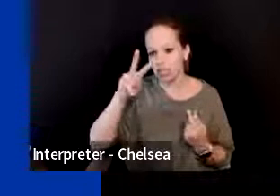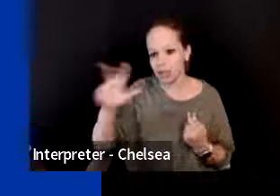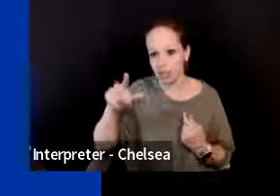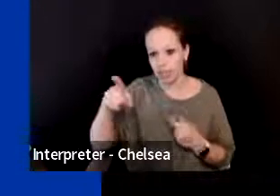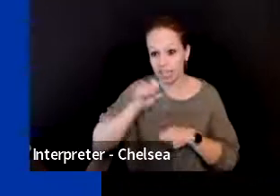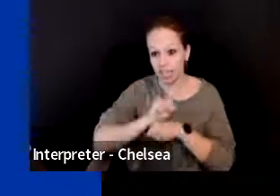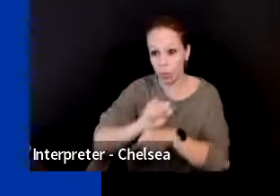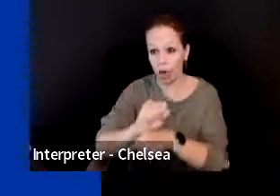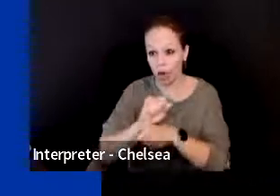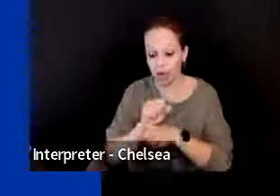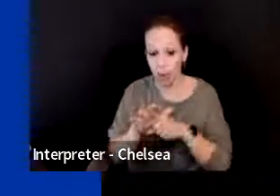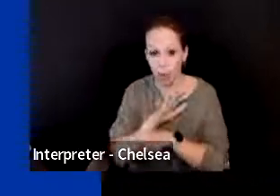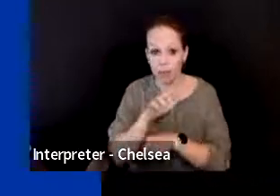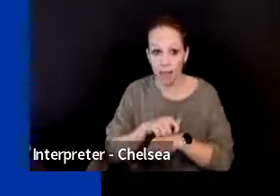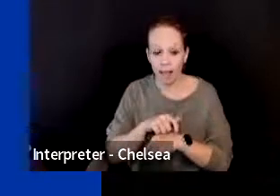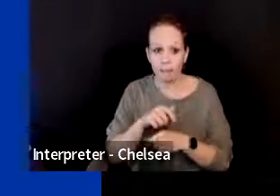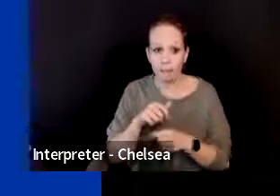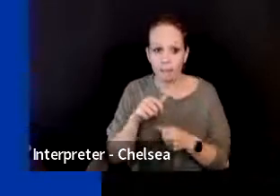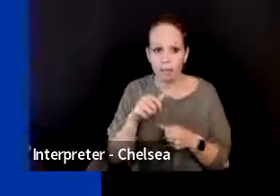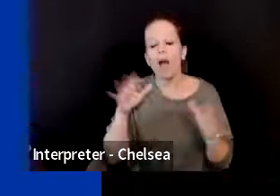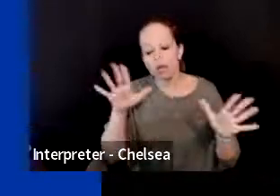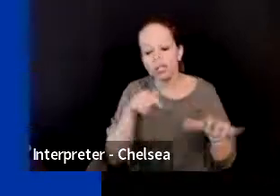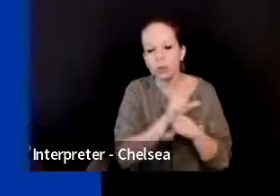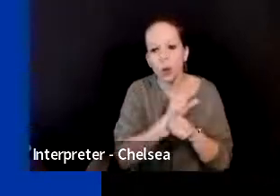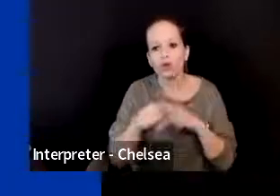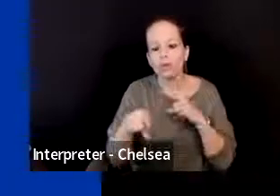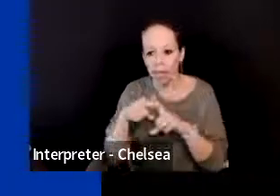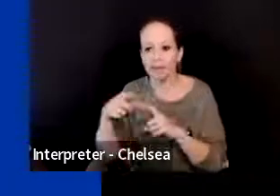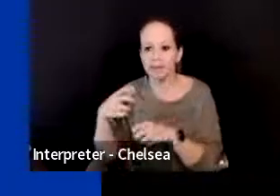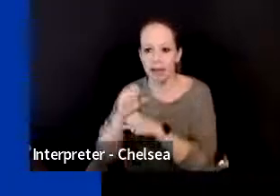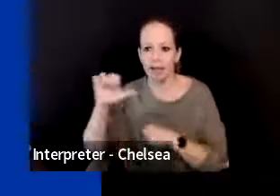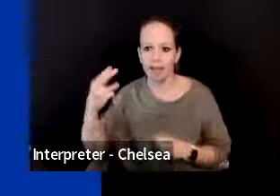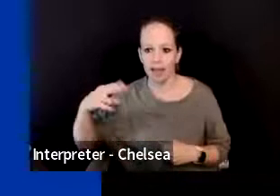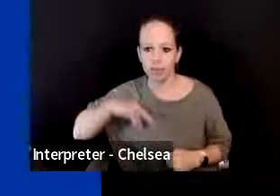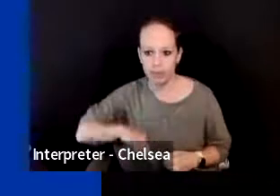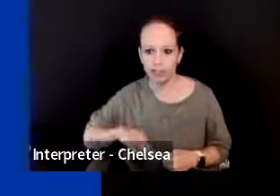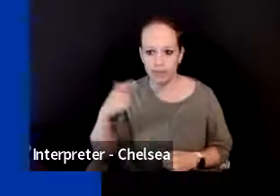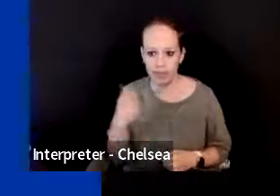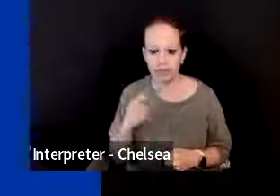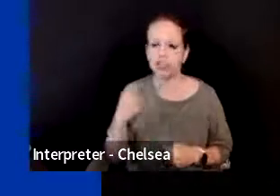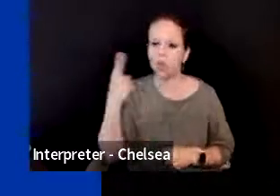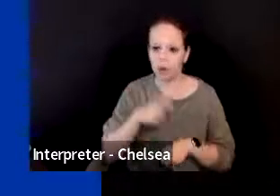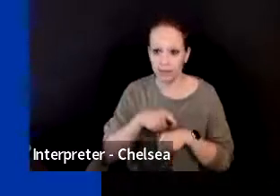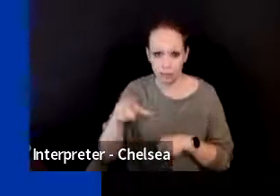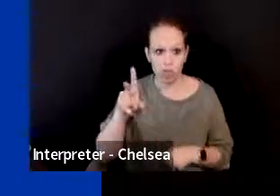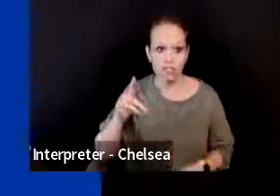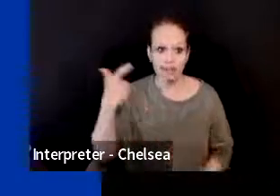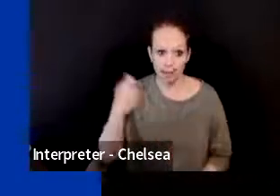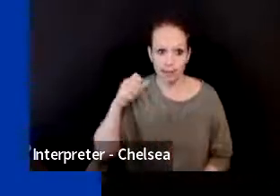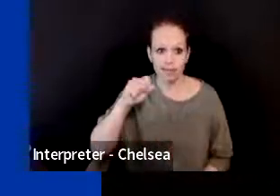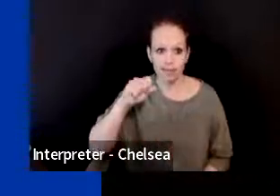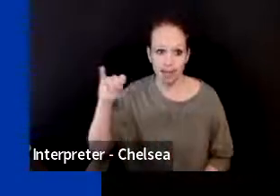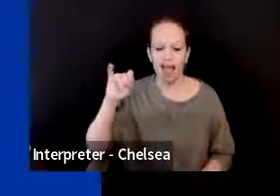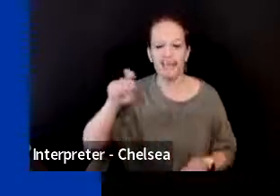well, I should just say she worked and received a cash payment benefit. So at one time she did receive SSI, but that did change